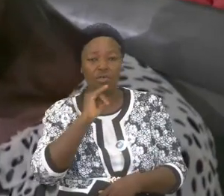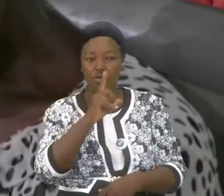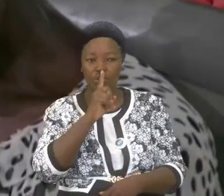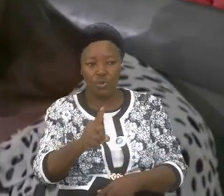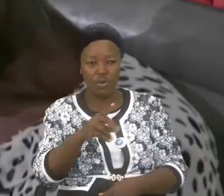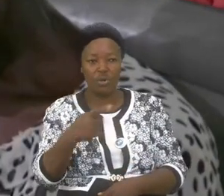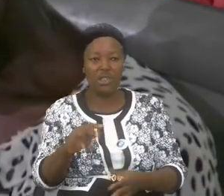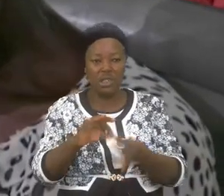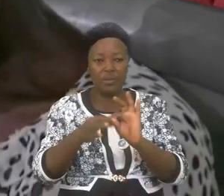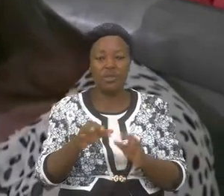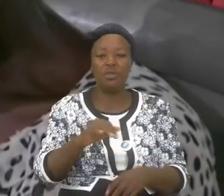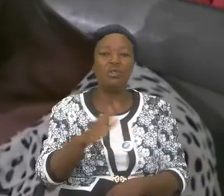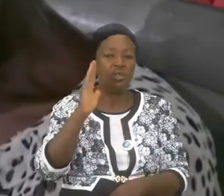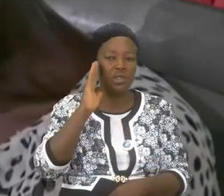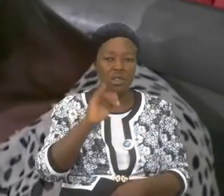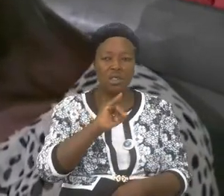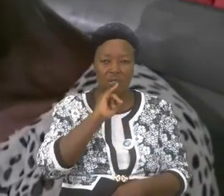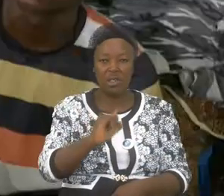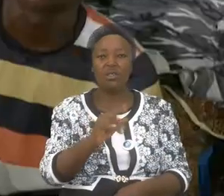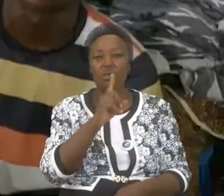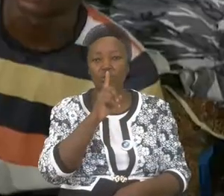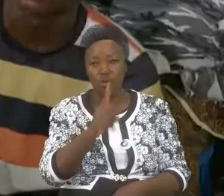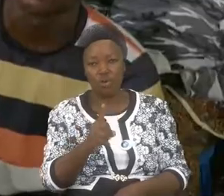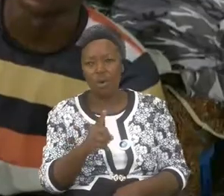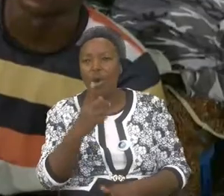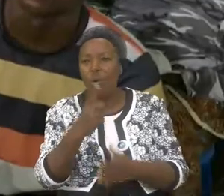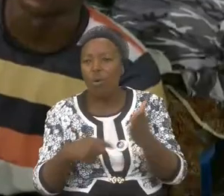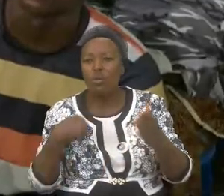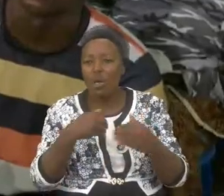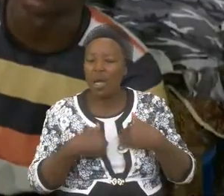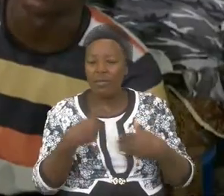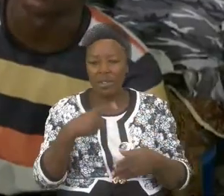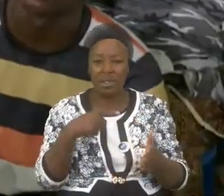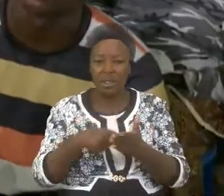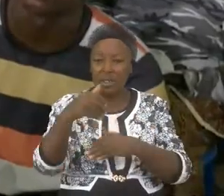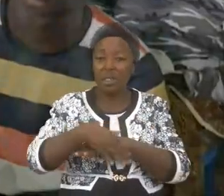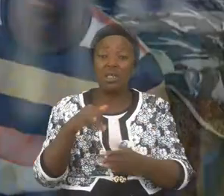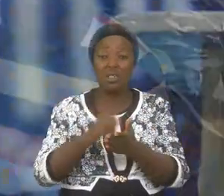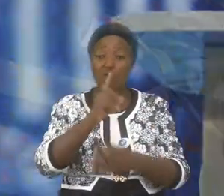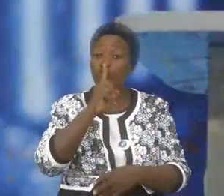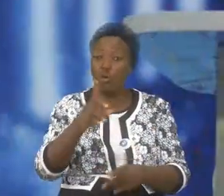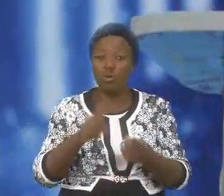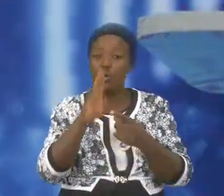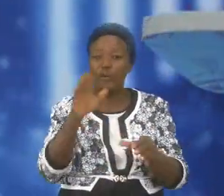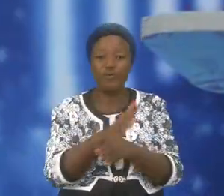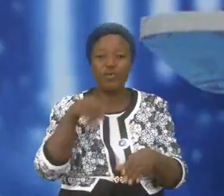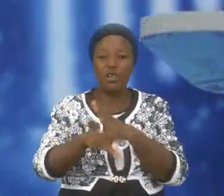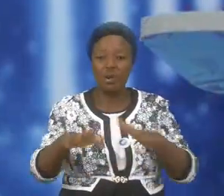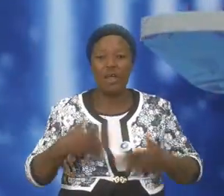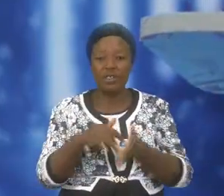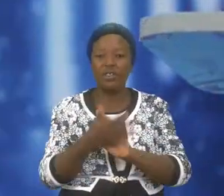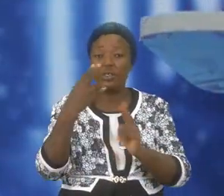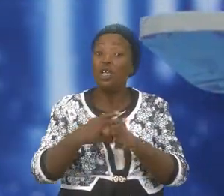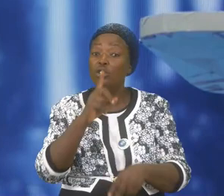tonight is certainly to be fulfilled in your life. Sure, to be fulfilled in your life